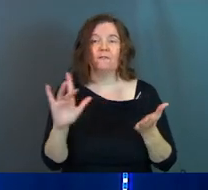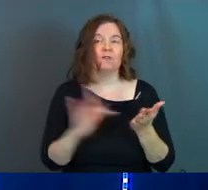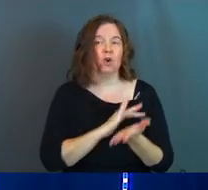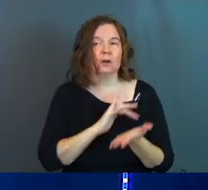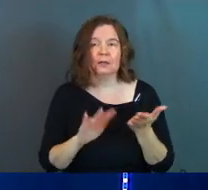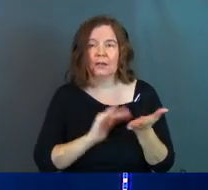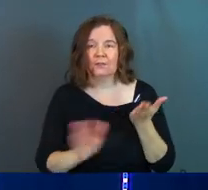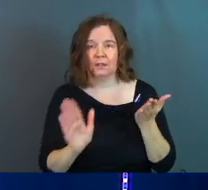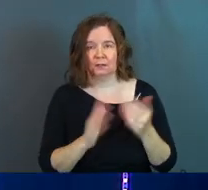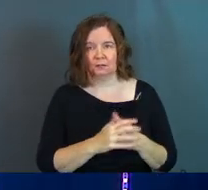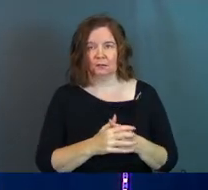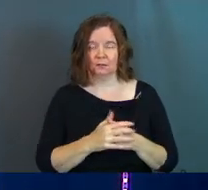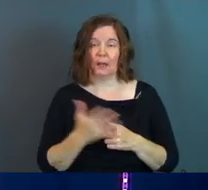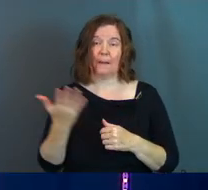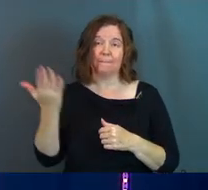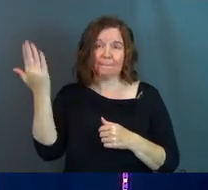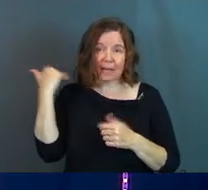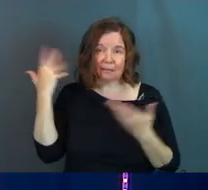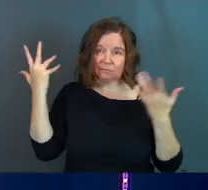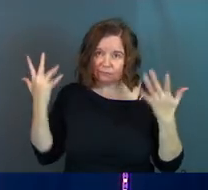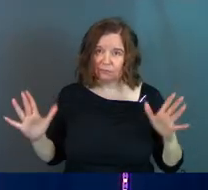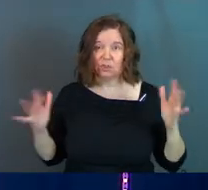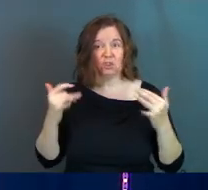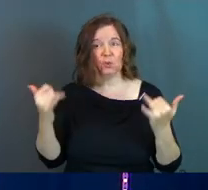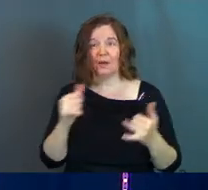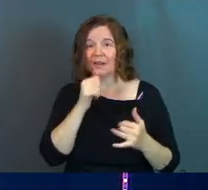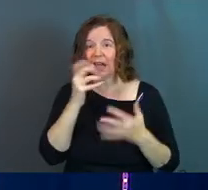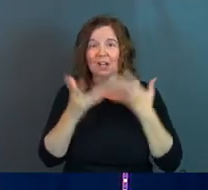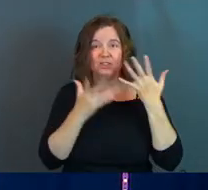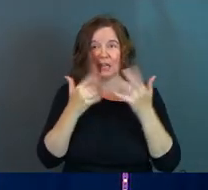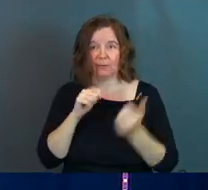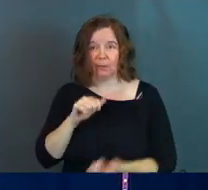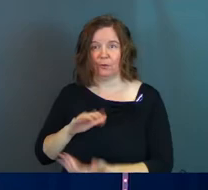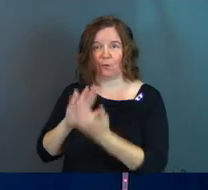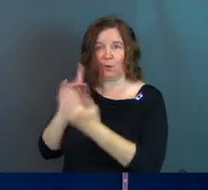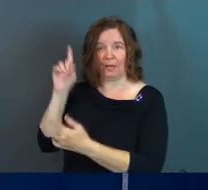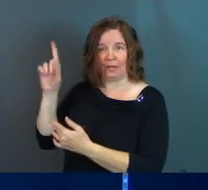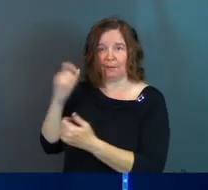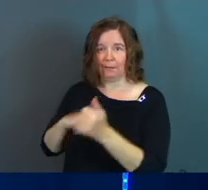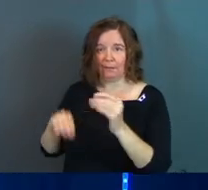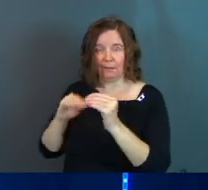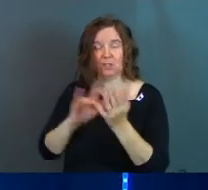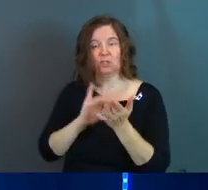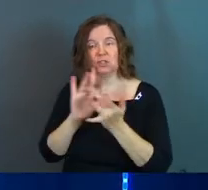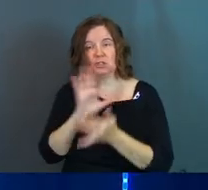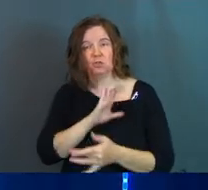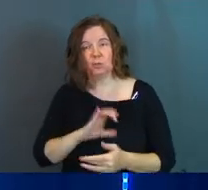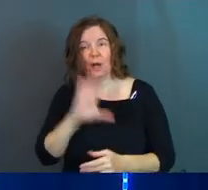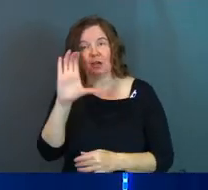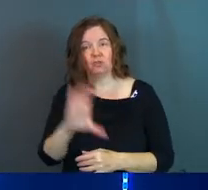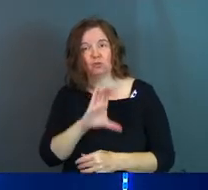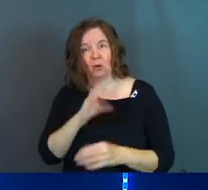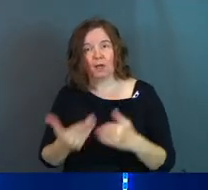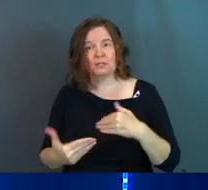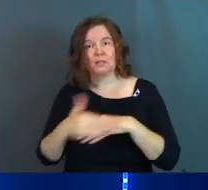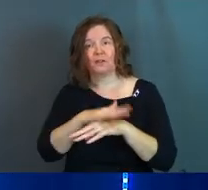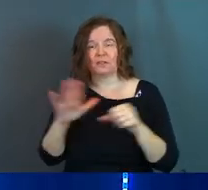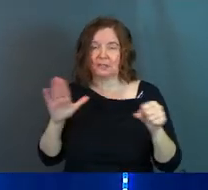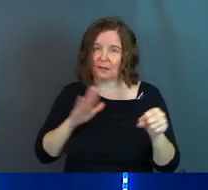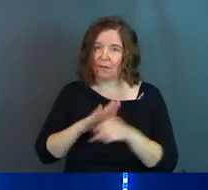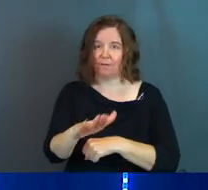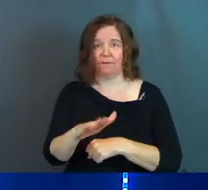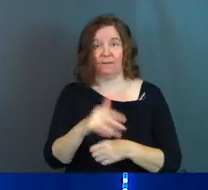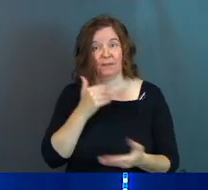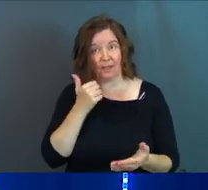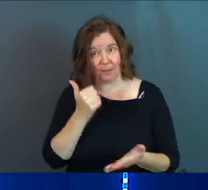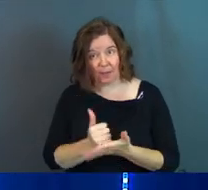forgiven. Past tense. You are not shameful before him. Jesus Christ's cross is enough.